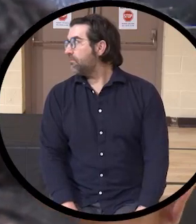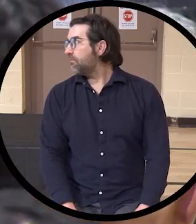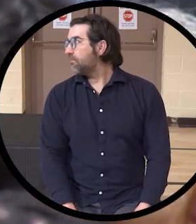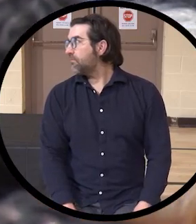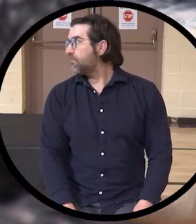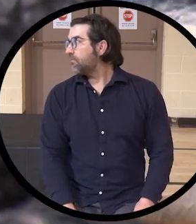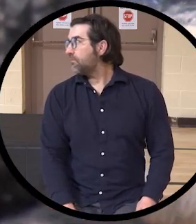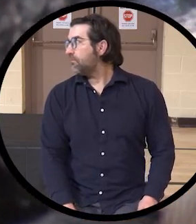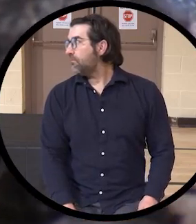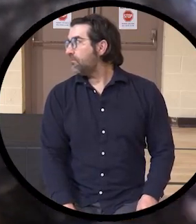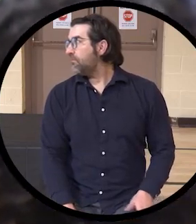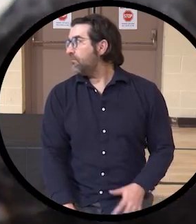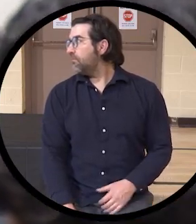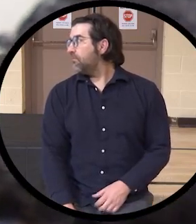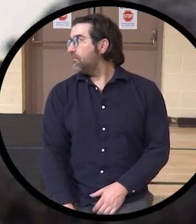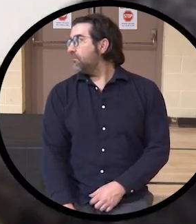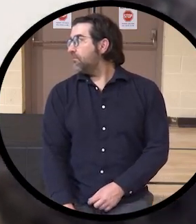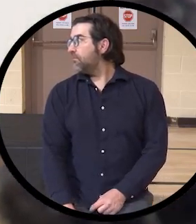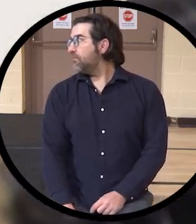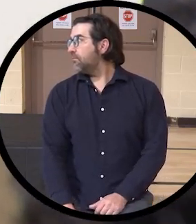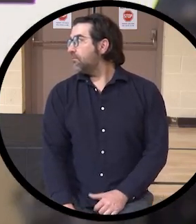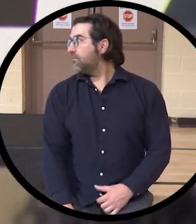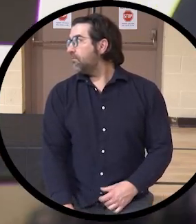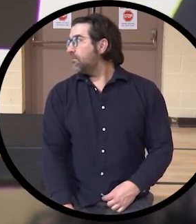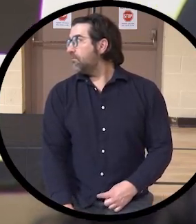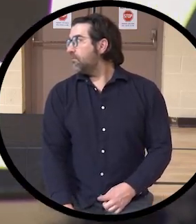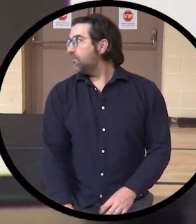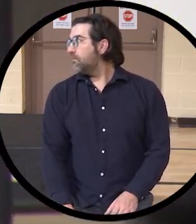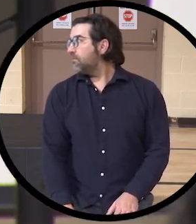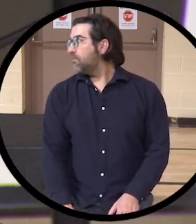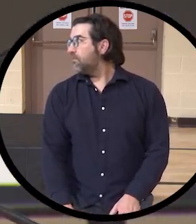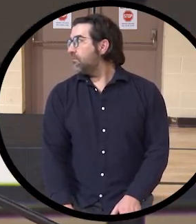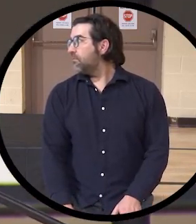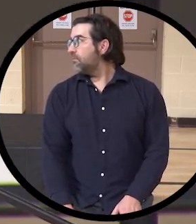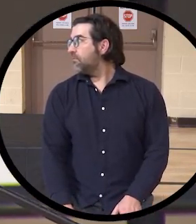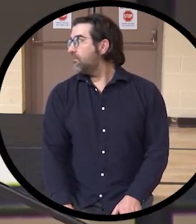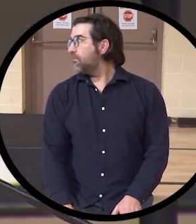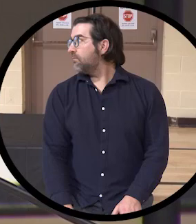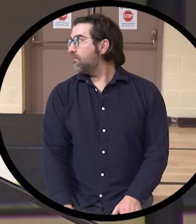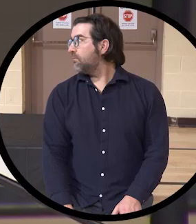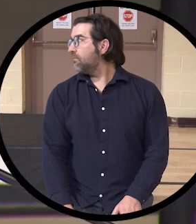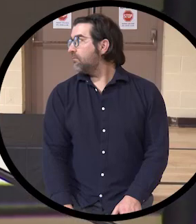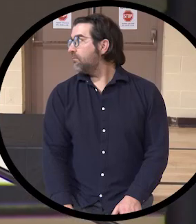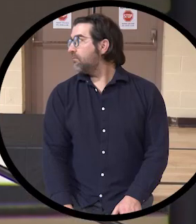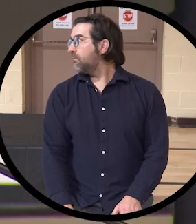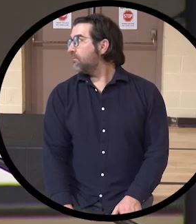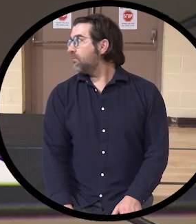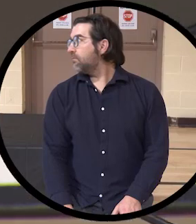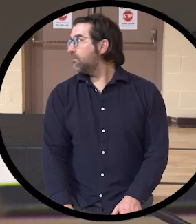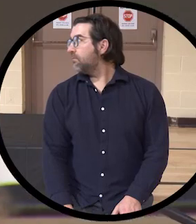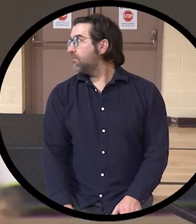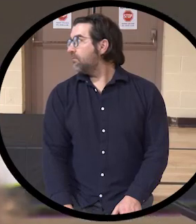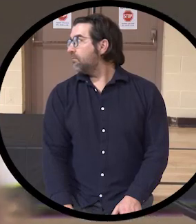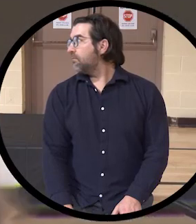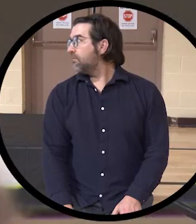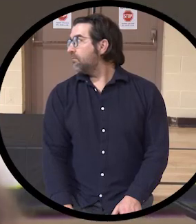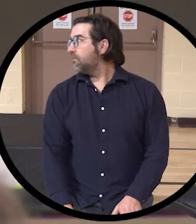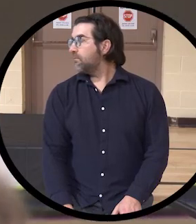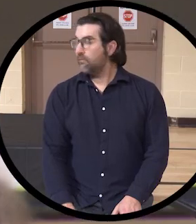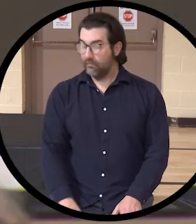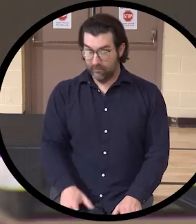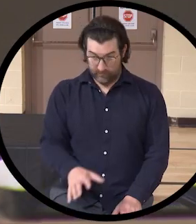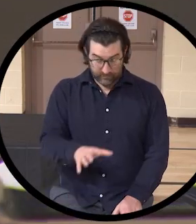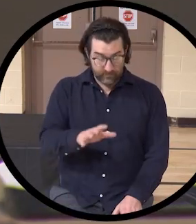this? So the first, I'm digging this out. I'm so sorry. So the first question about the speed tables